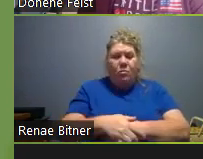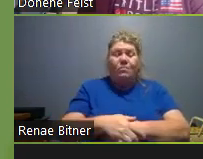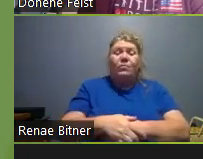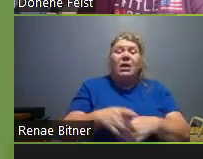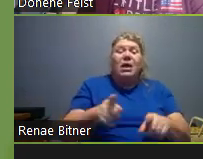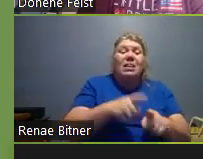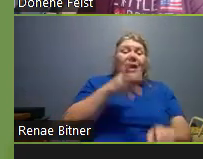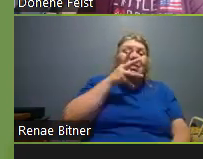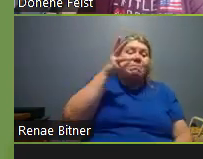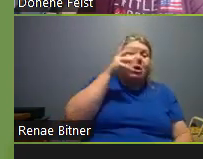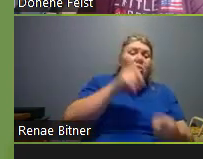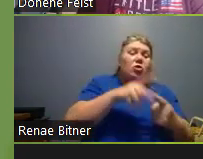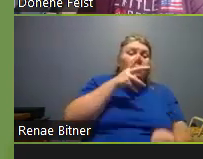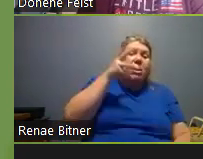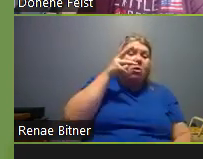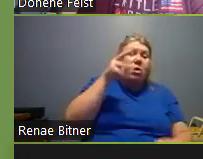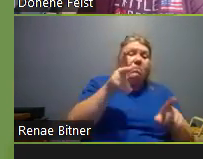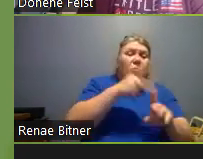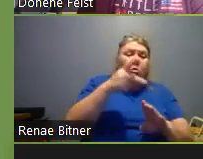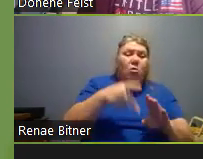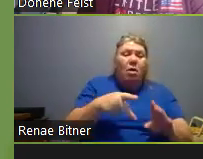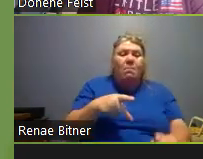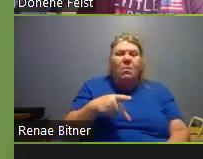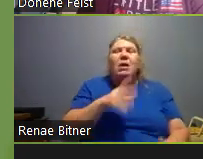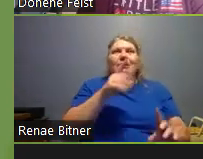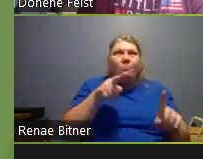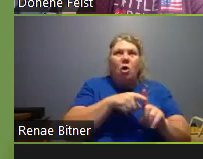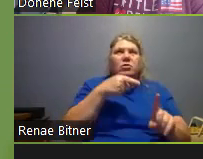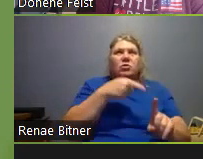parent-to-parent program, and also our parent-to-parent program, the